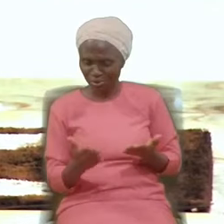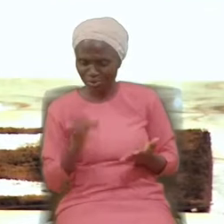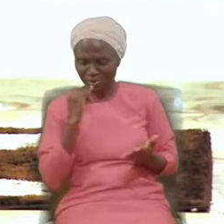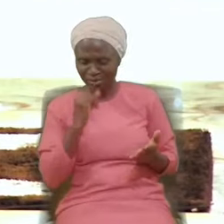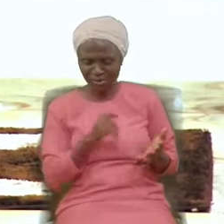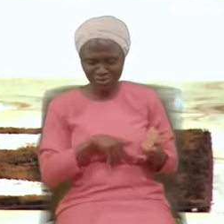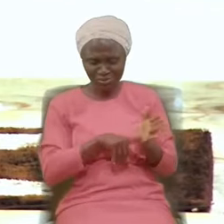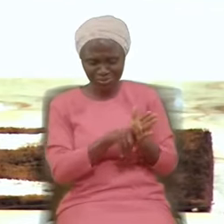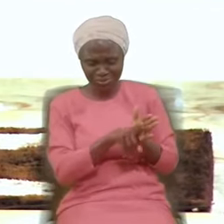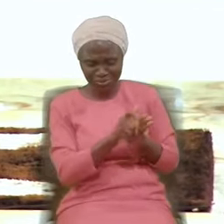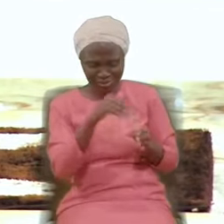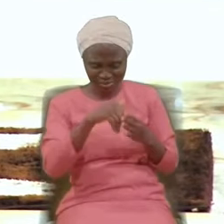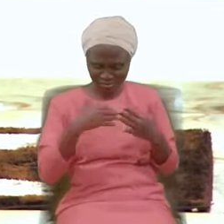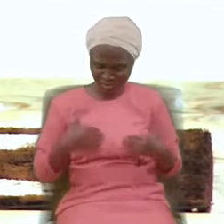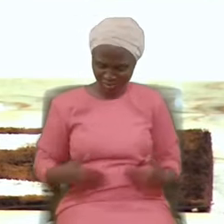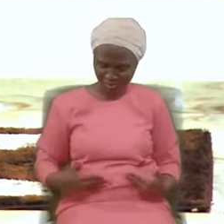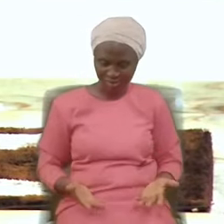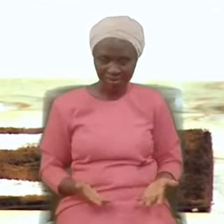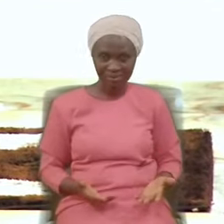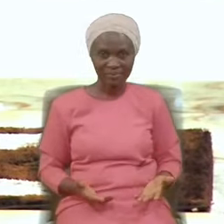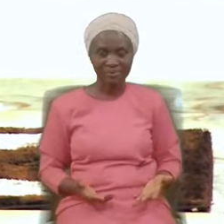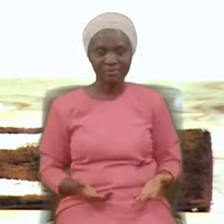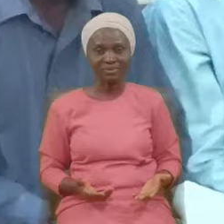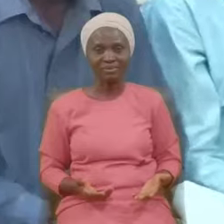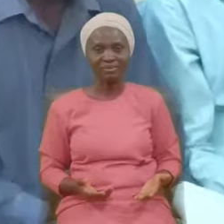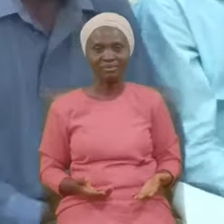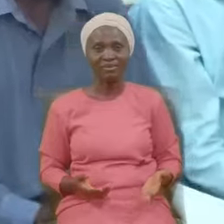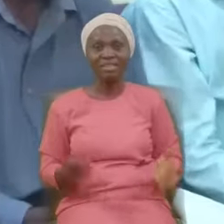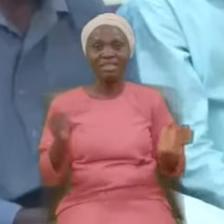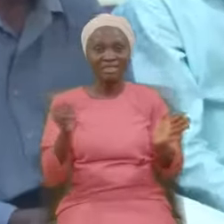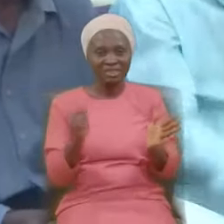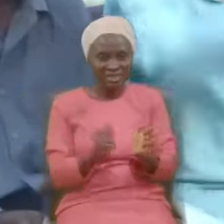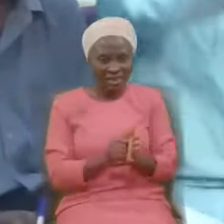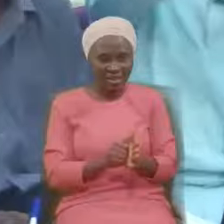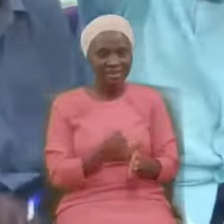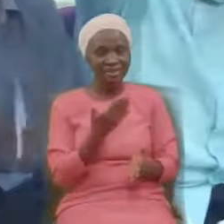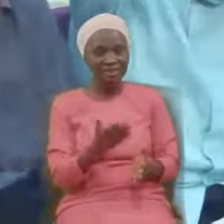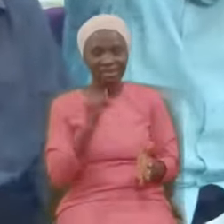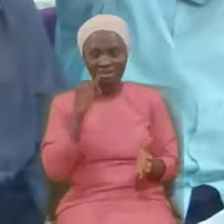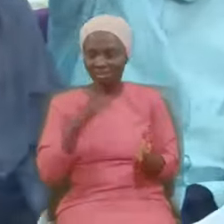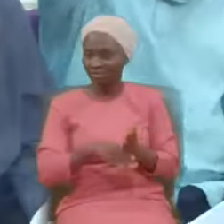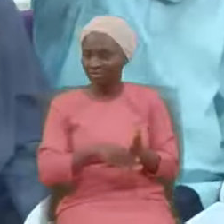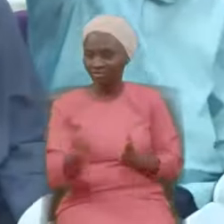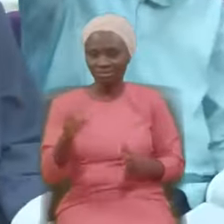moving here. Something is moving there. That thing is swept away.